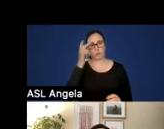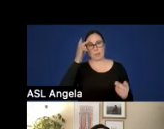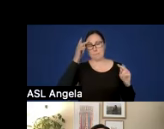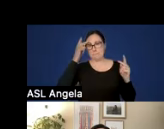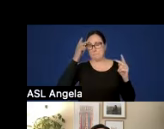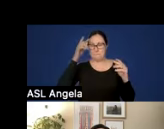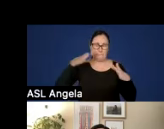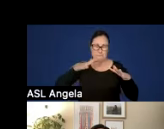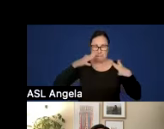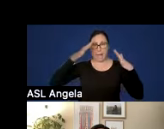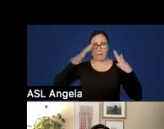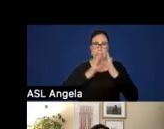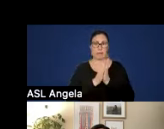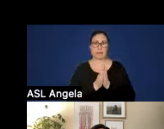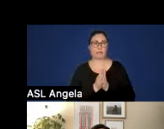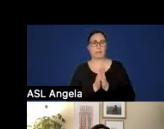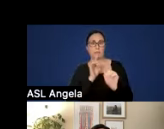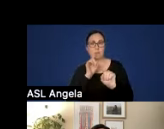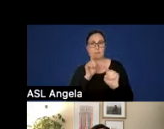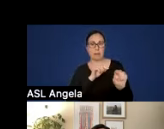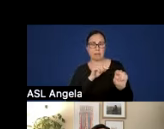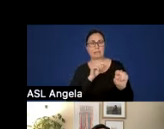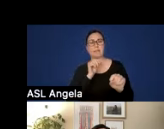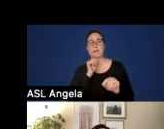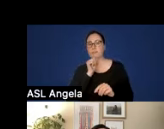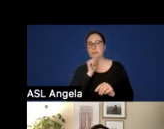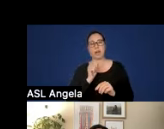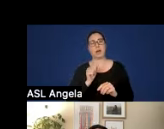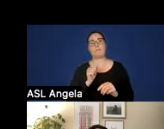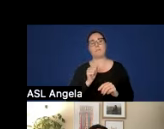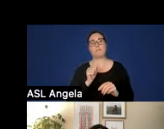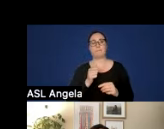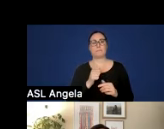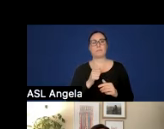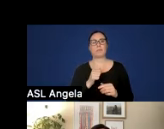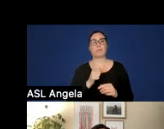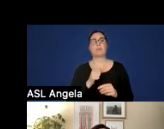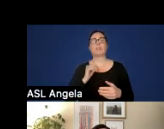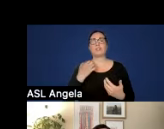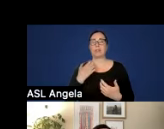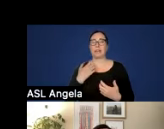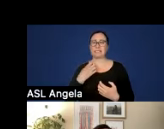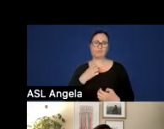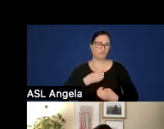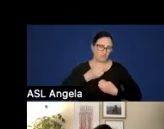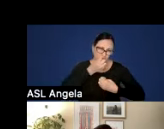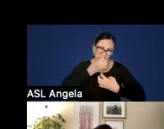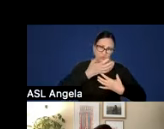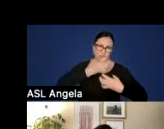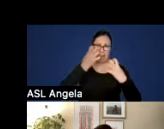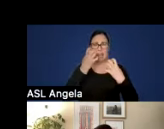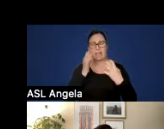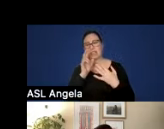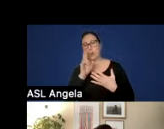the dysregulated nervous system, those mood swings, including rage, and those sleep